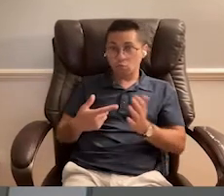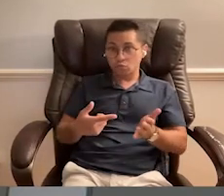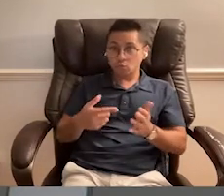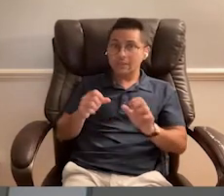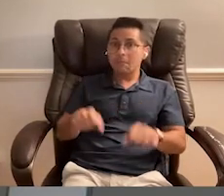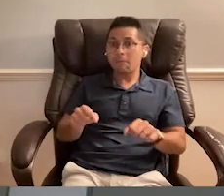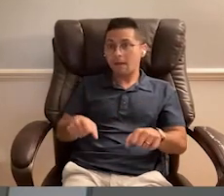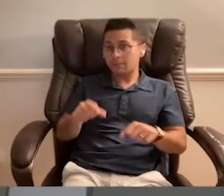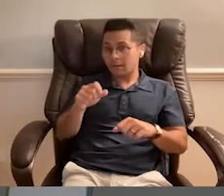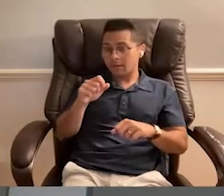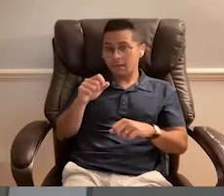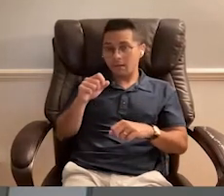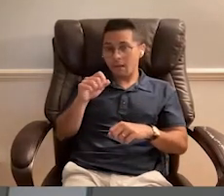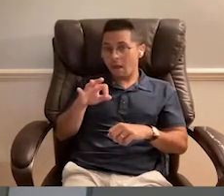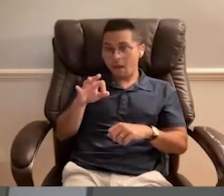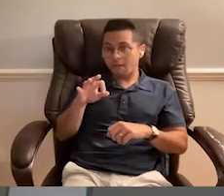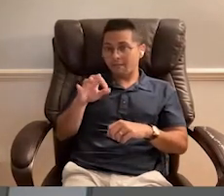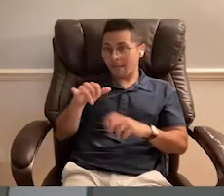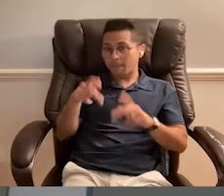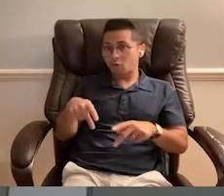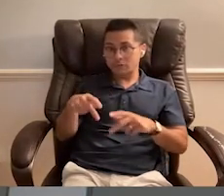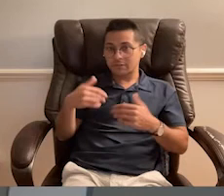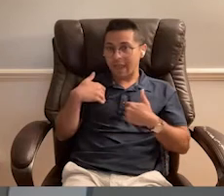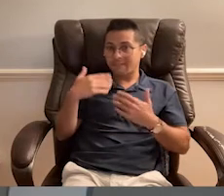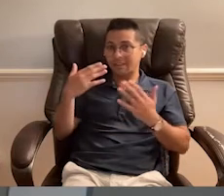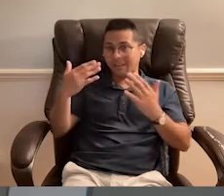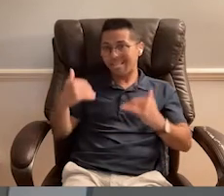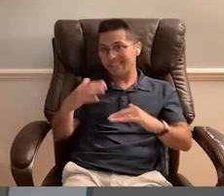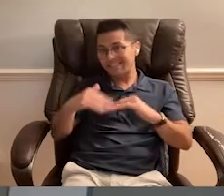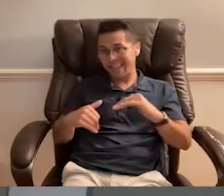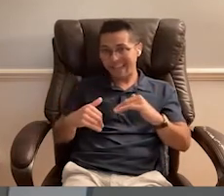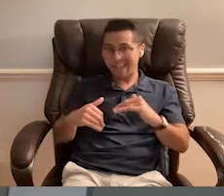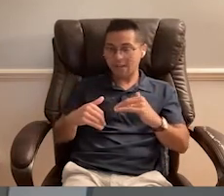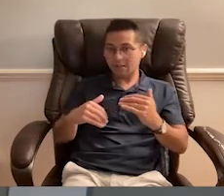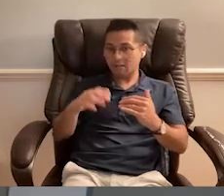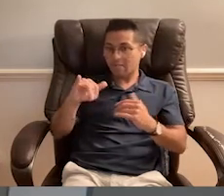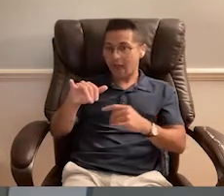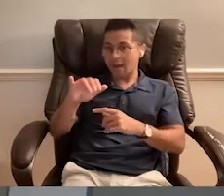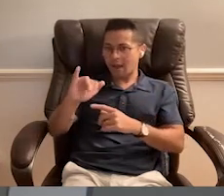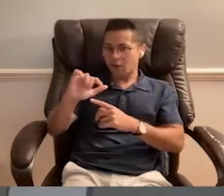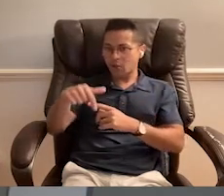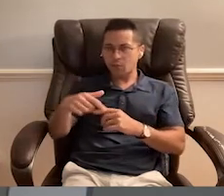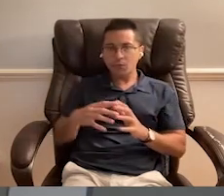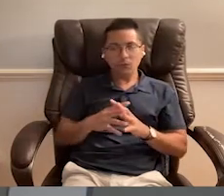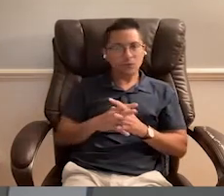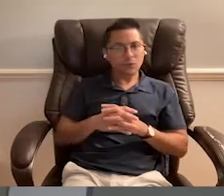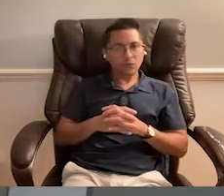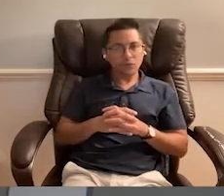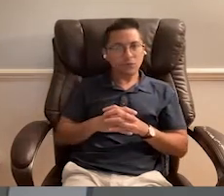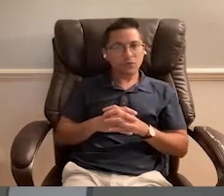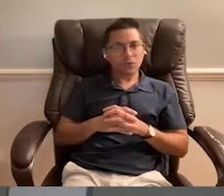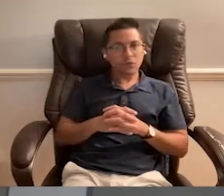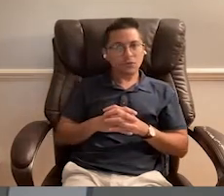will be able to show the likelihood of you know, the person having less than that